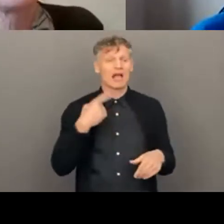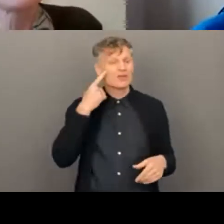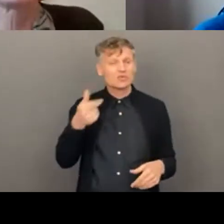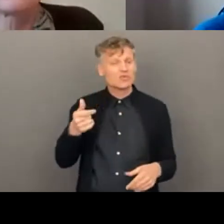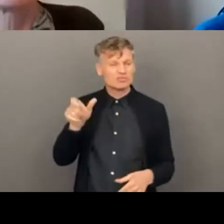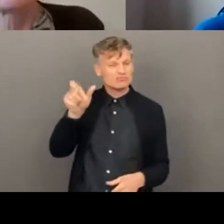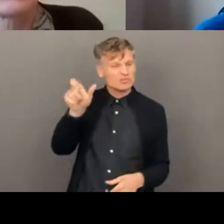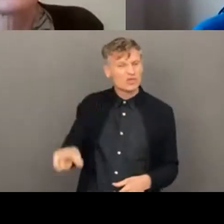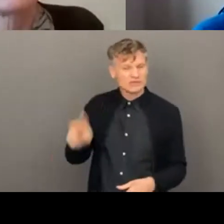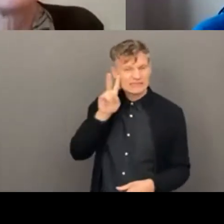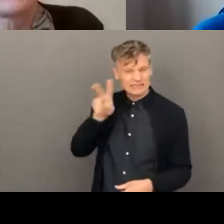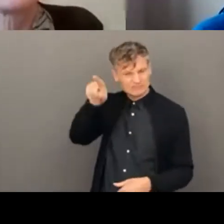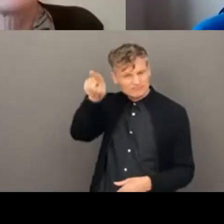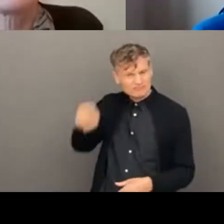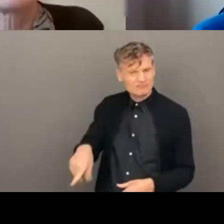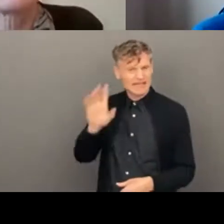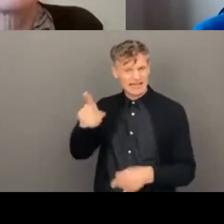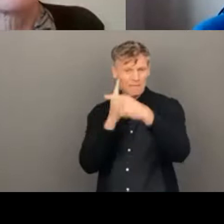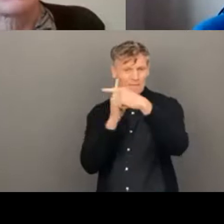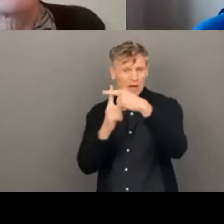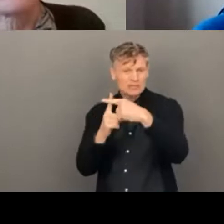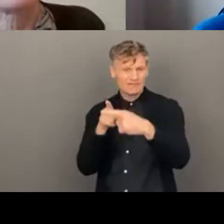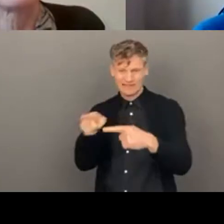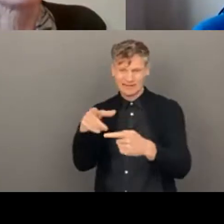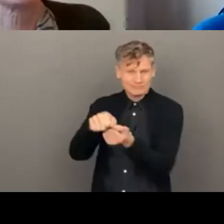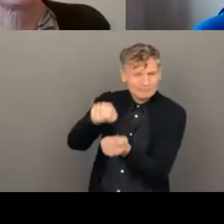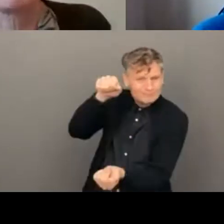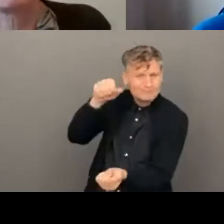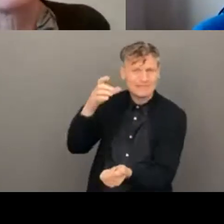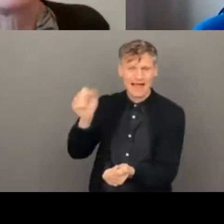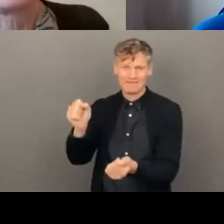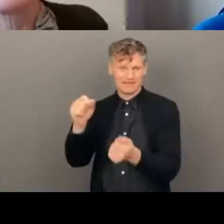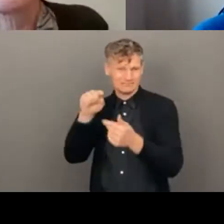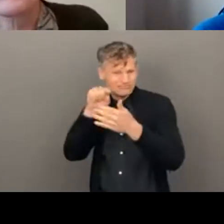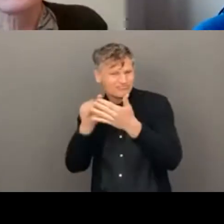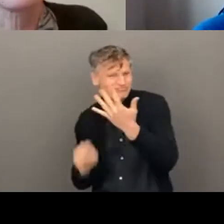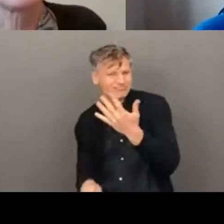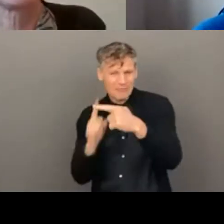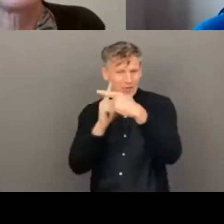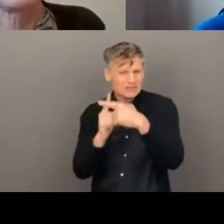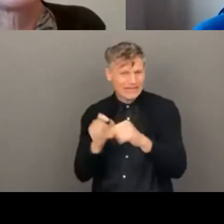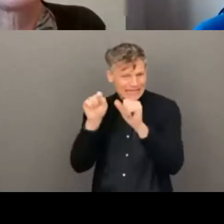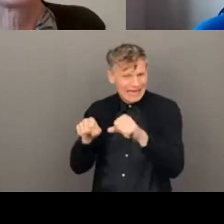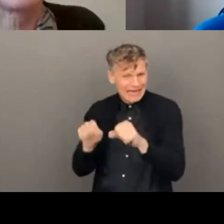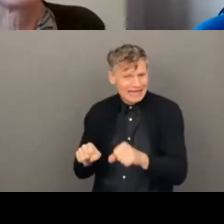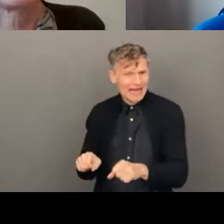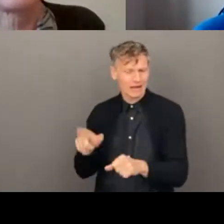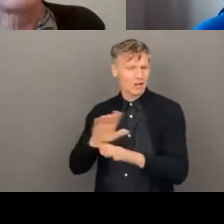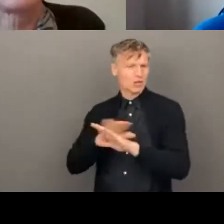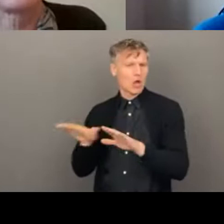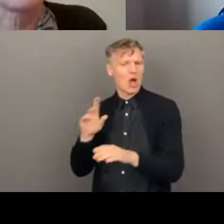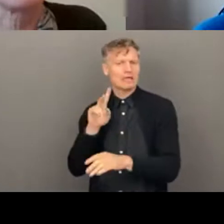qualification, not disability. I think that is the key point. So start recruiting experts with disabilities